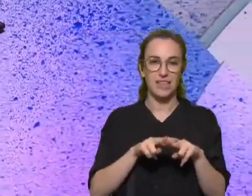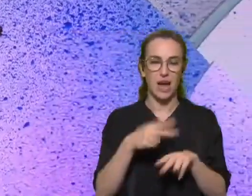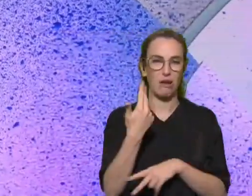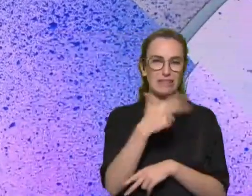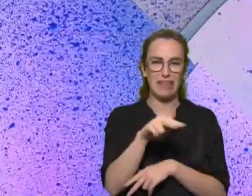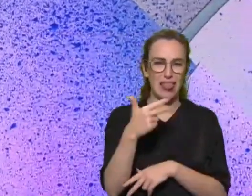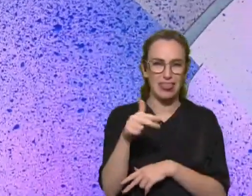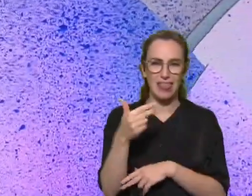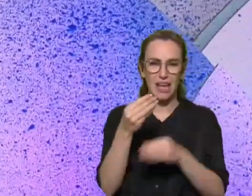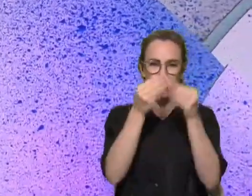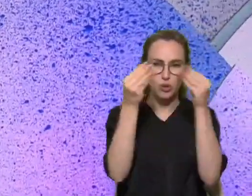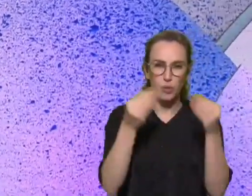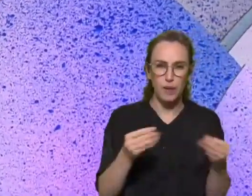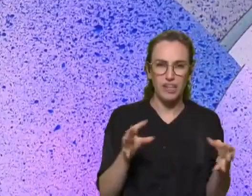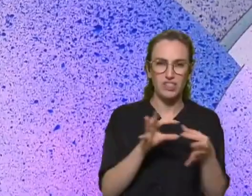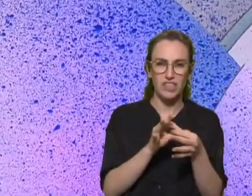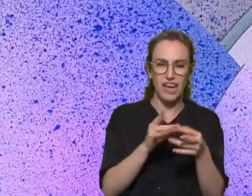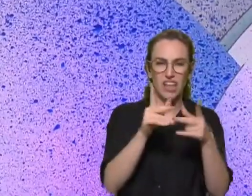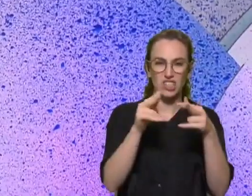of documents were